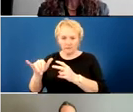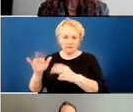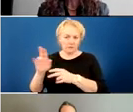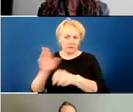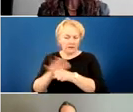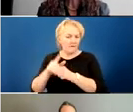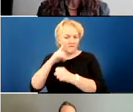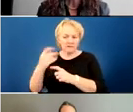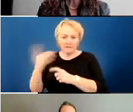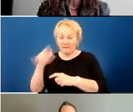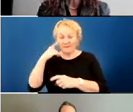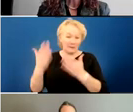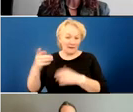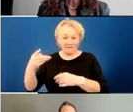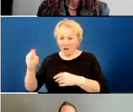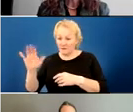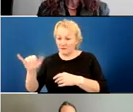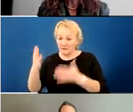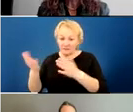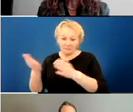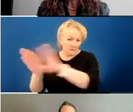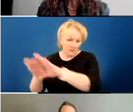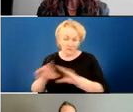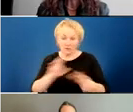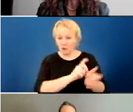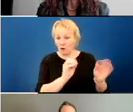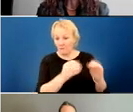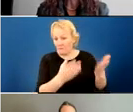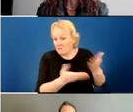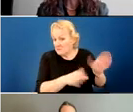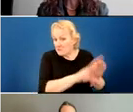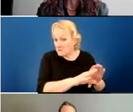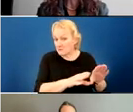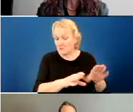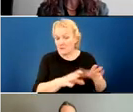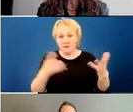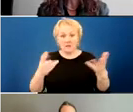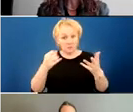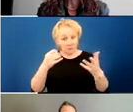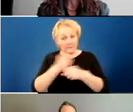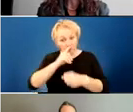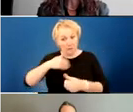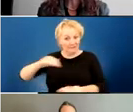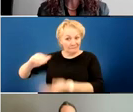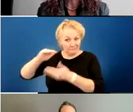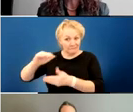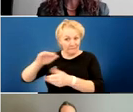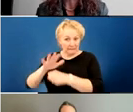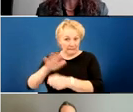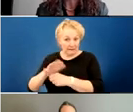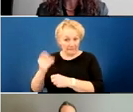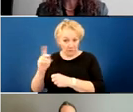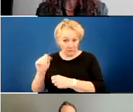pharmacies may be closed, your doctor's office may be closed. And so if you are, if you do